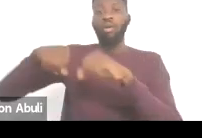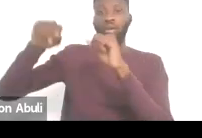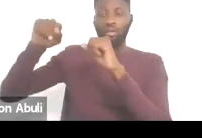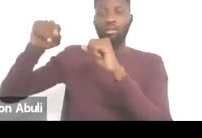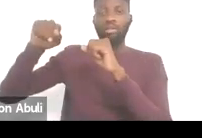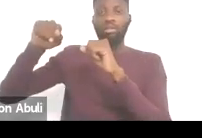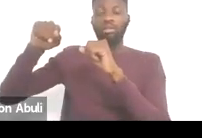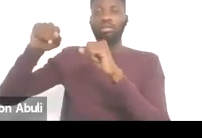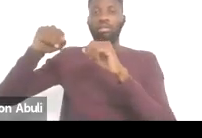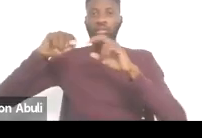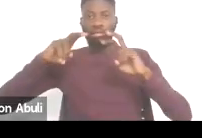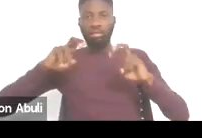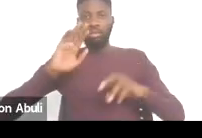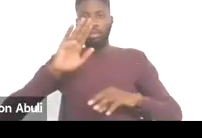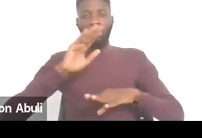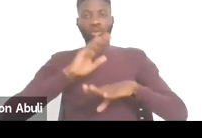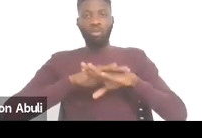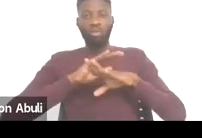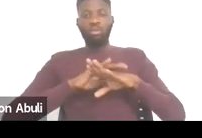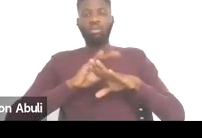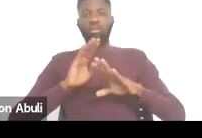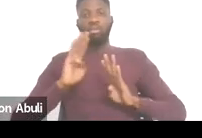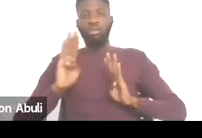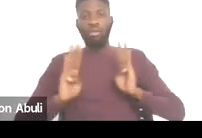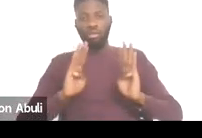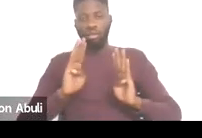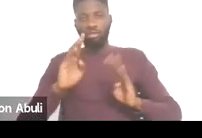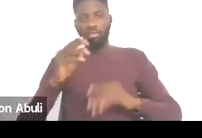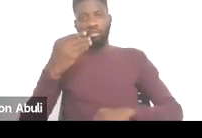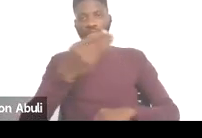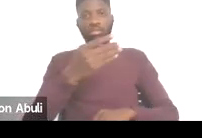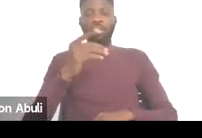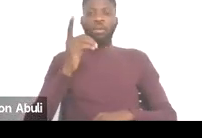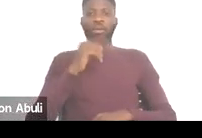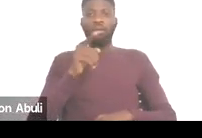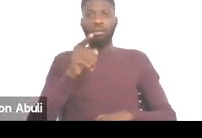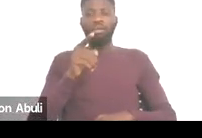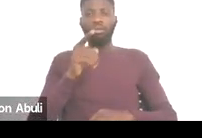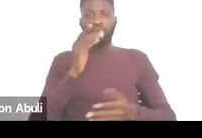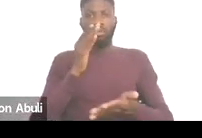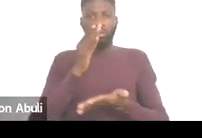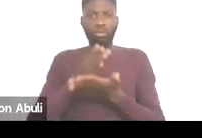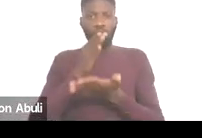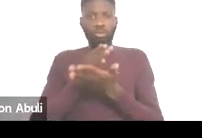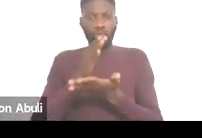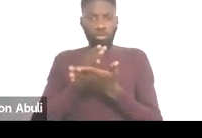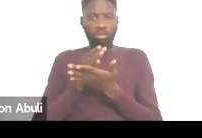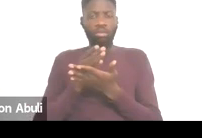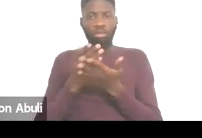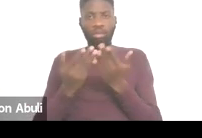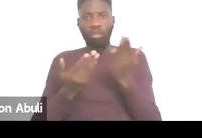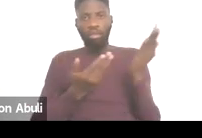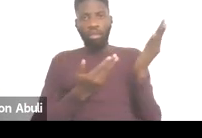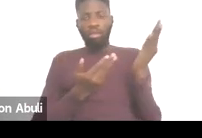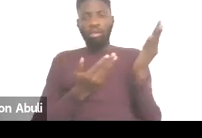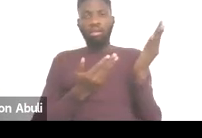good conduct. You've presented your good conduct. Is it a genuine? Are you genuinely not listed on by